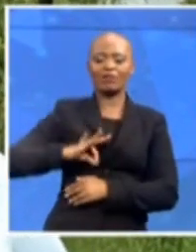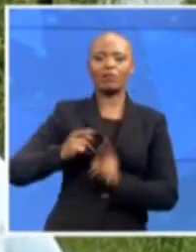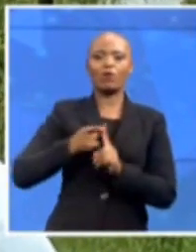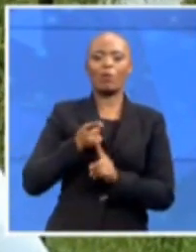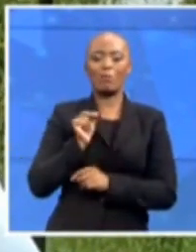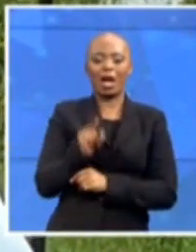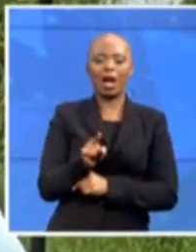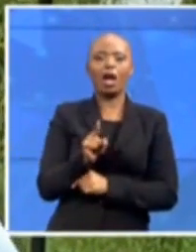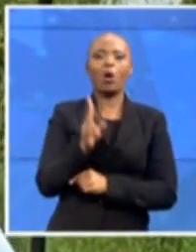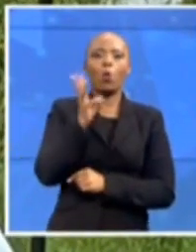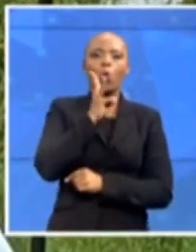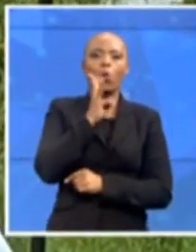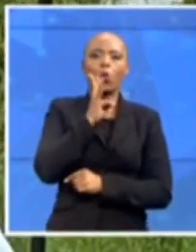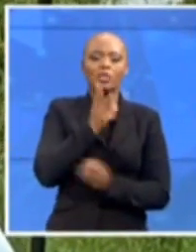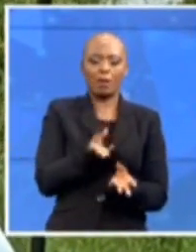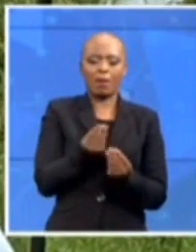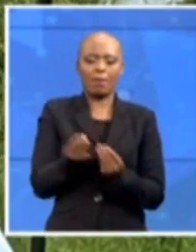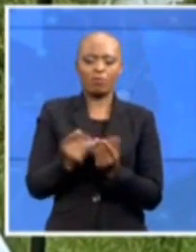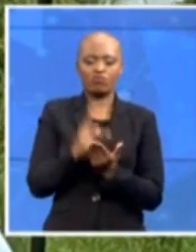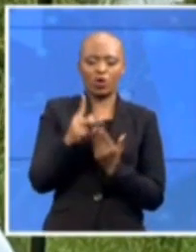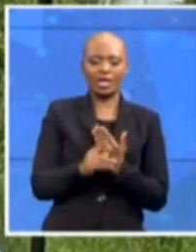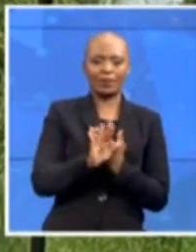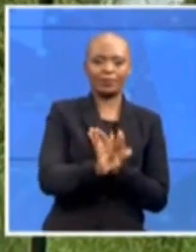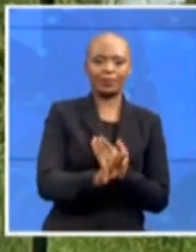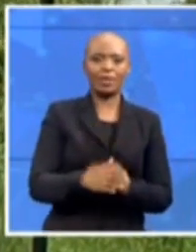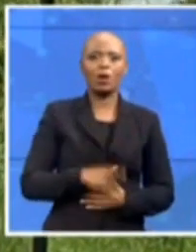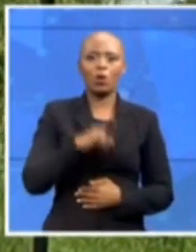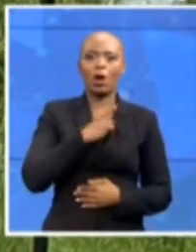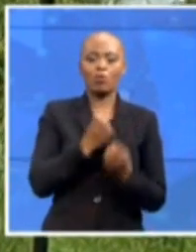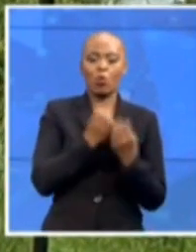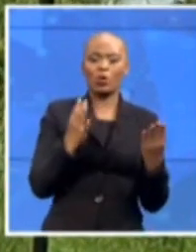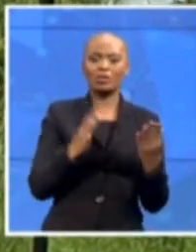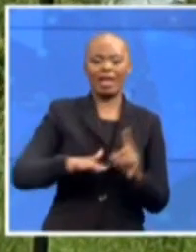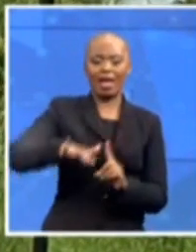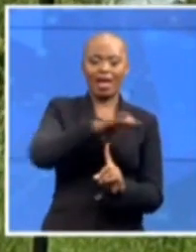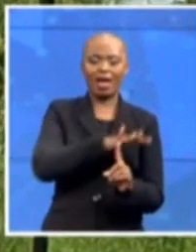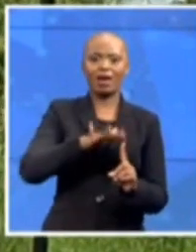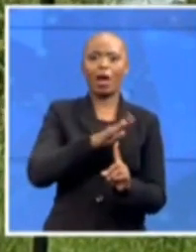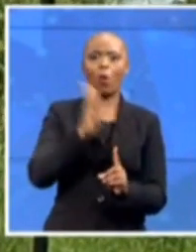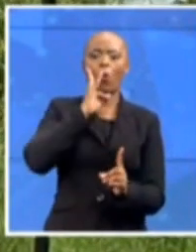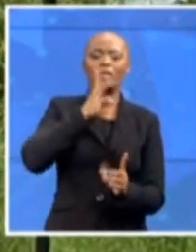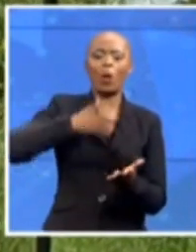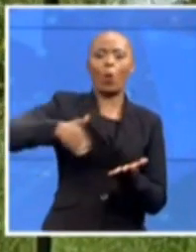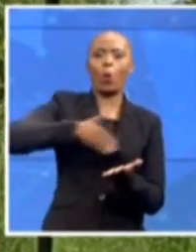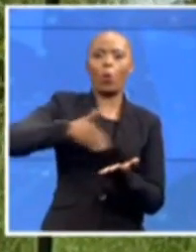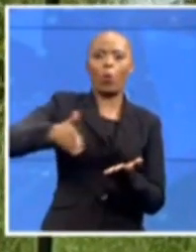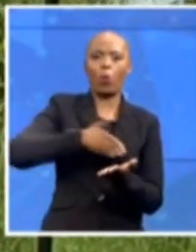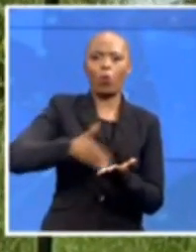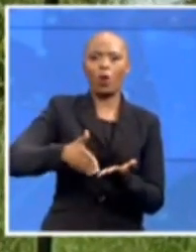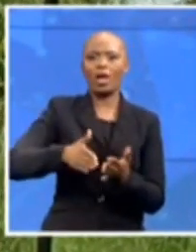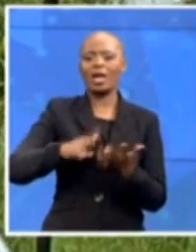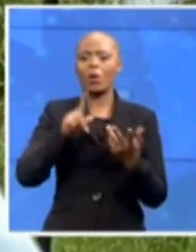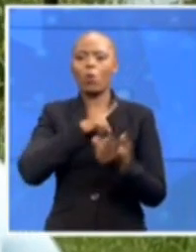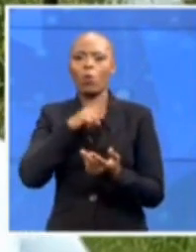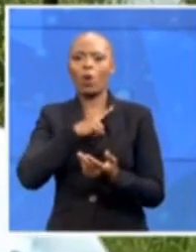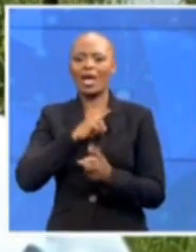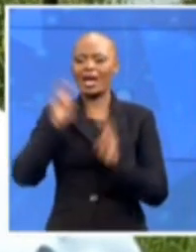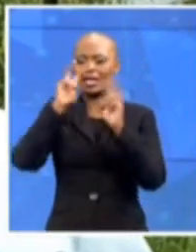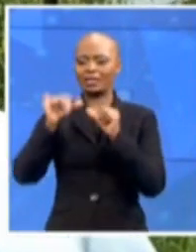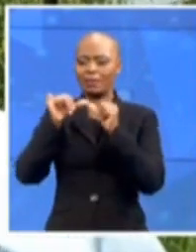province, lacks water, partly due to lack of electricity or inconsistent electrical supply. Now,